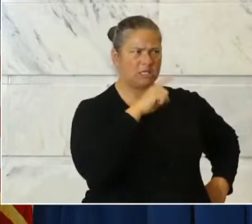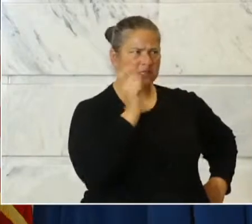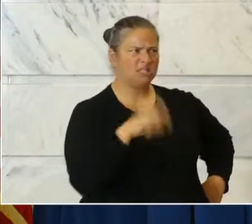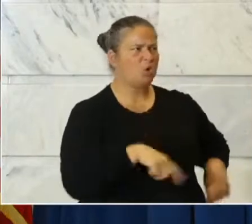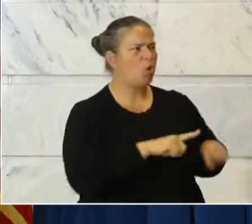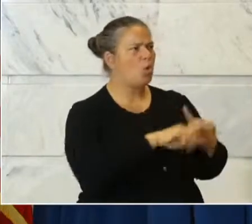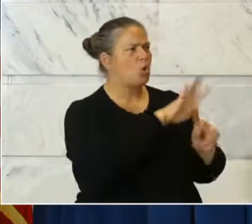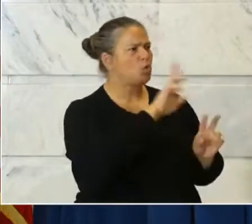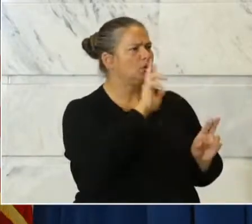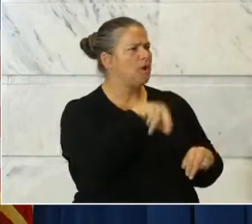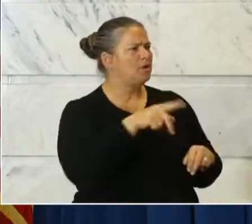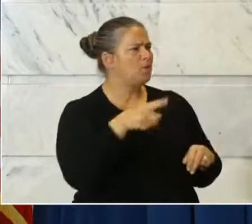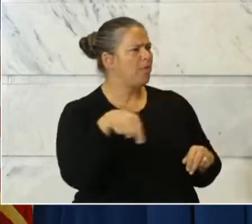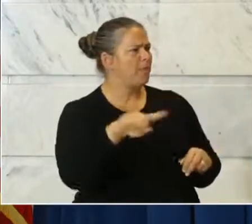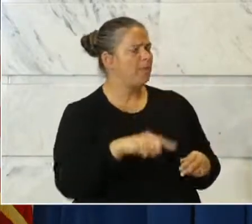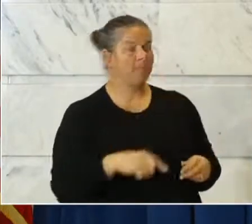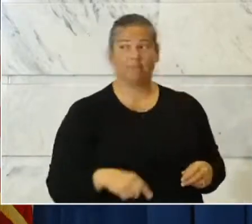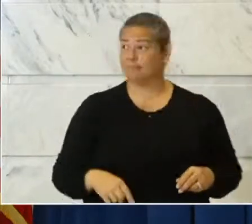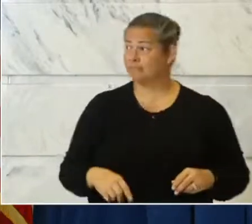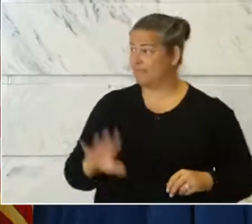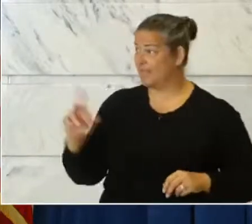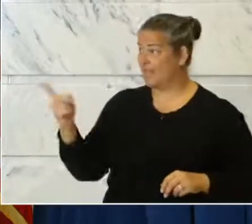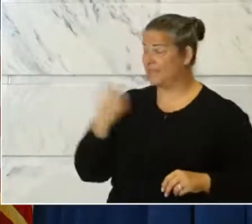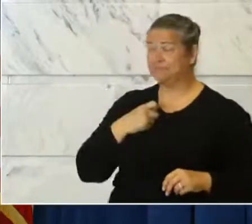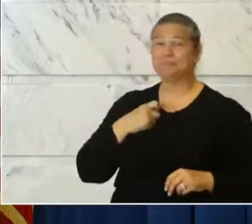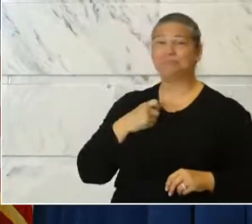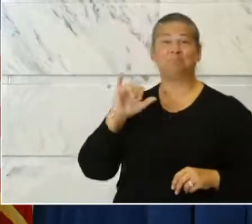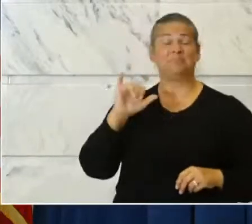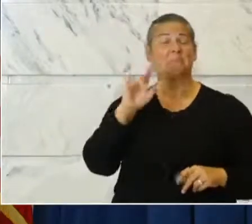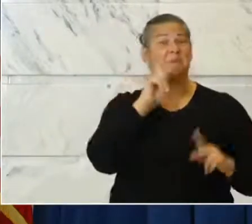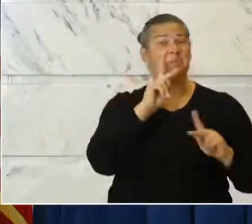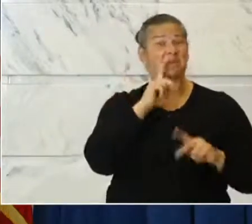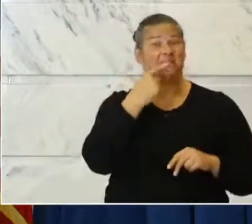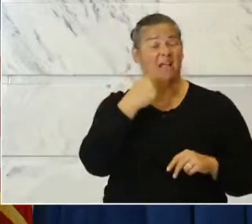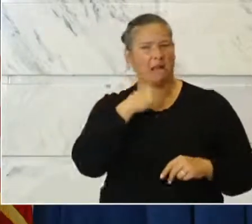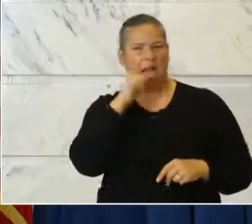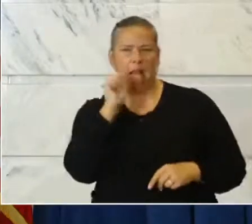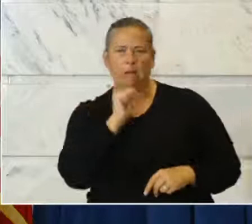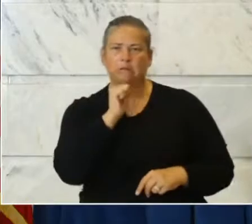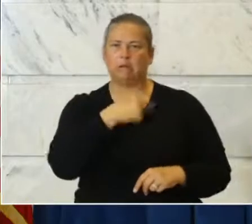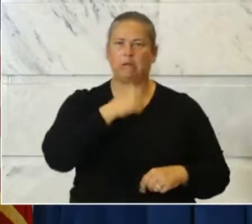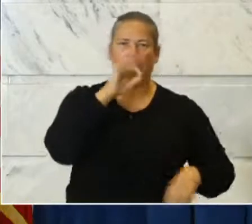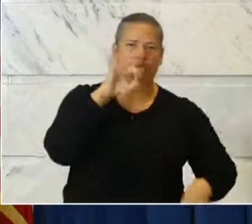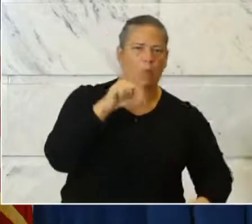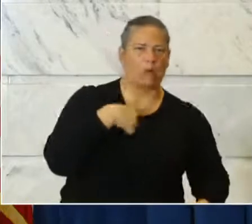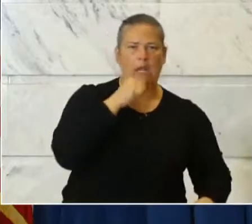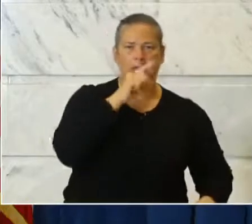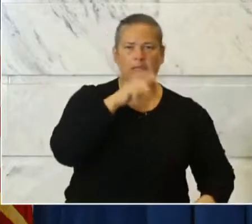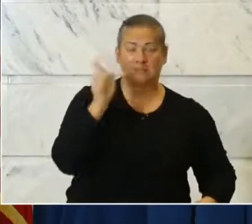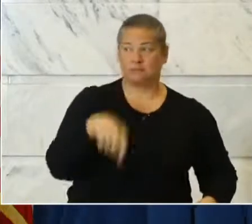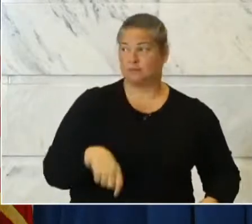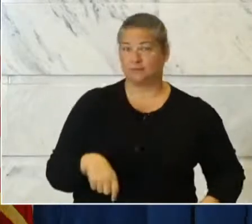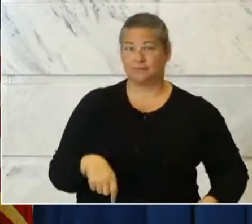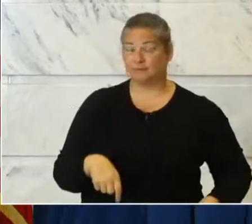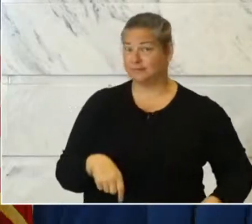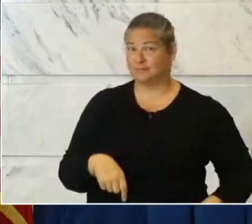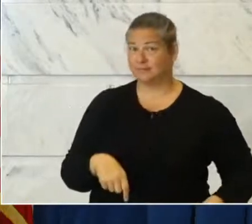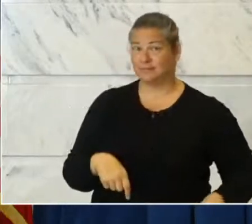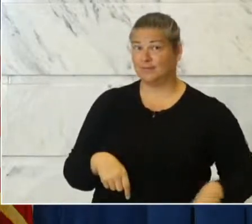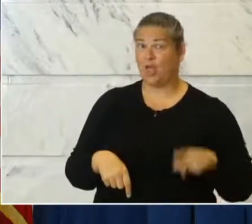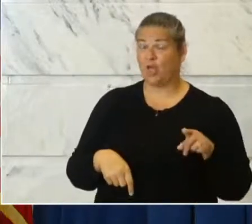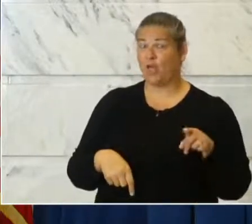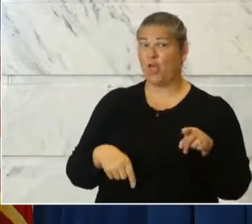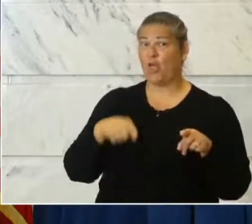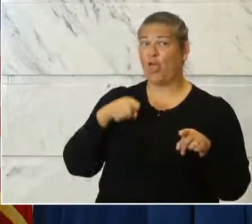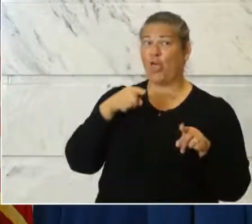say to those folks? The question is to folks that say, we're not Arizona, we're not Florida, we're not Texas. They weren't at one